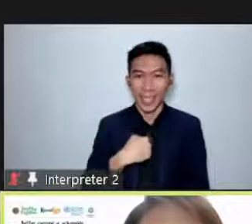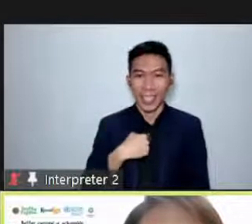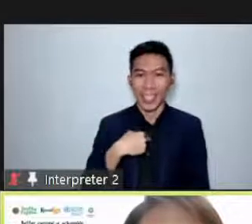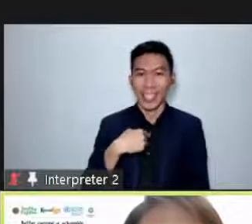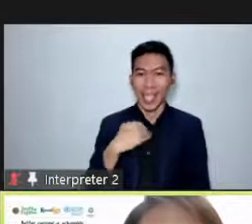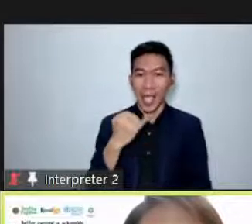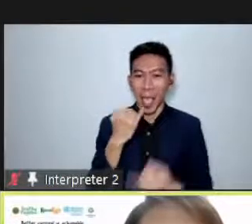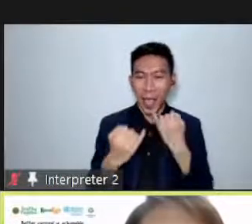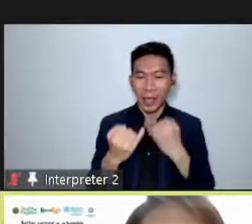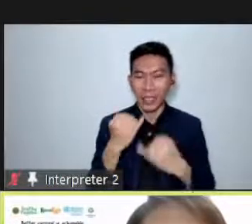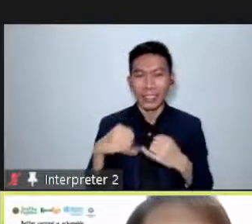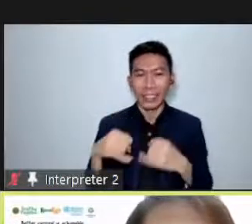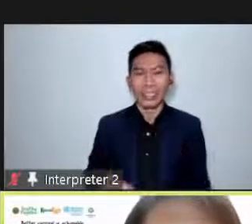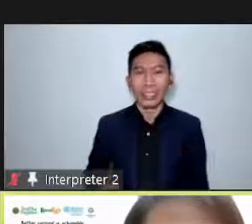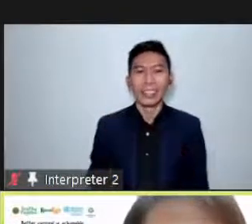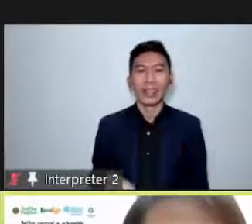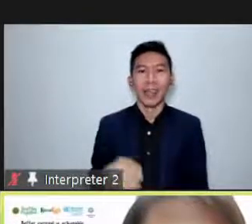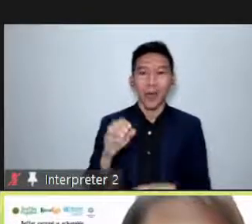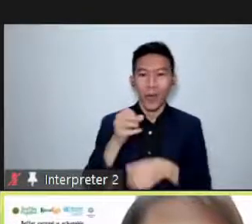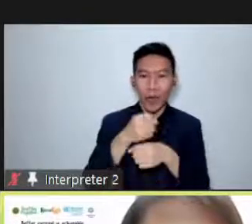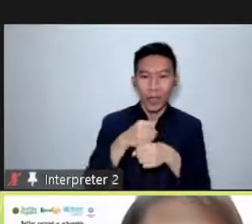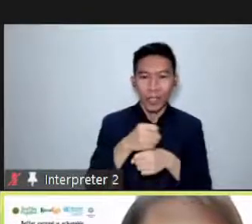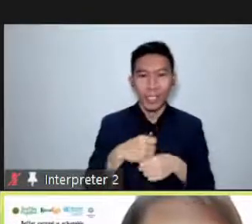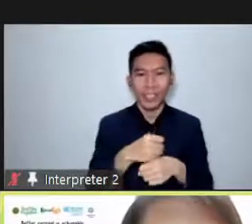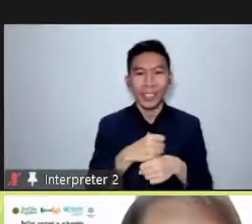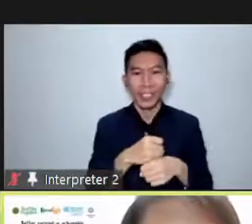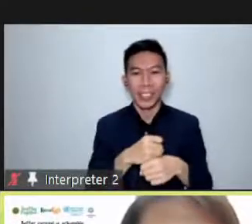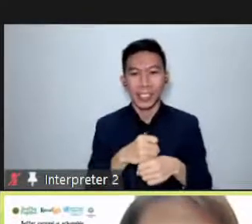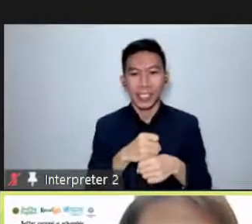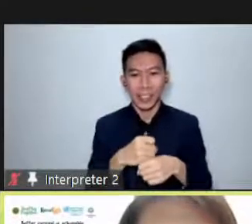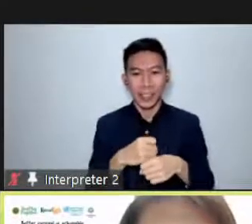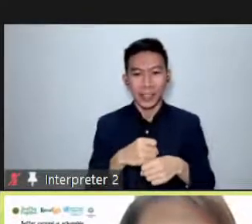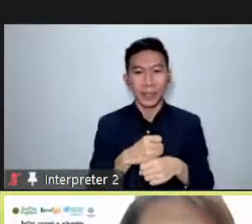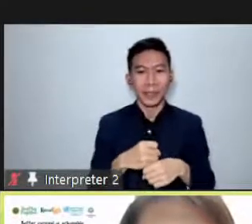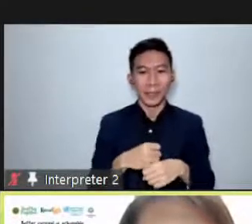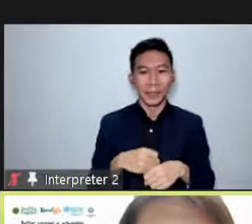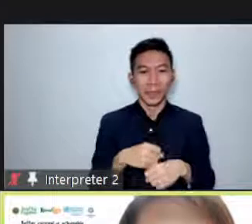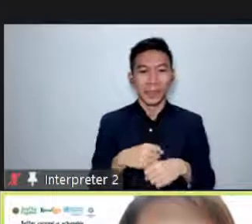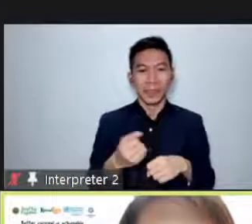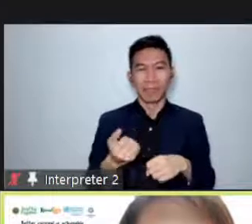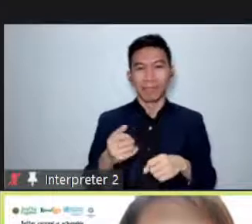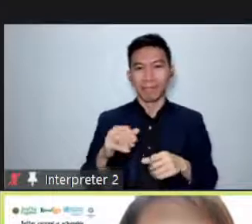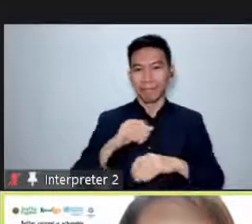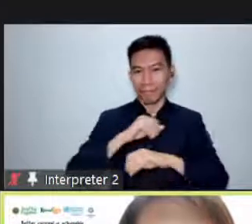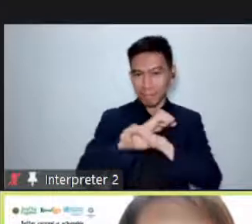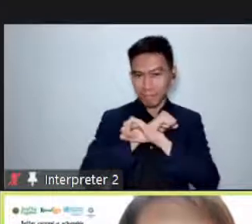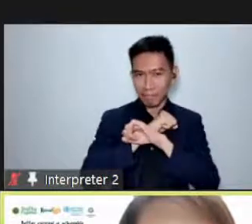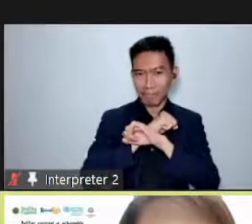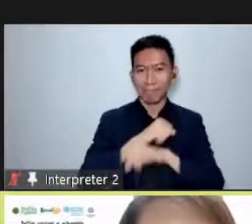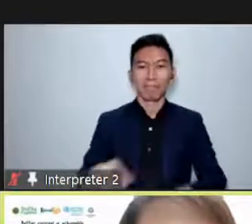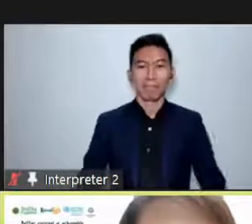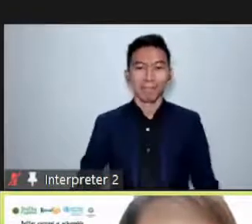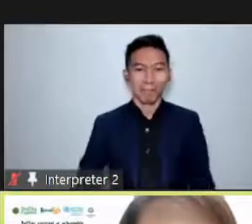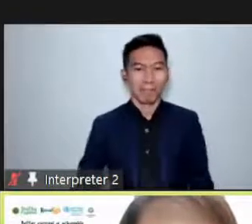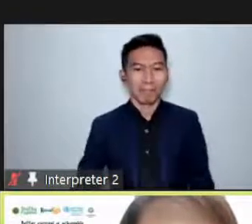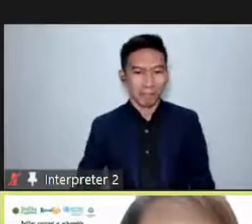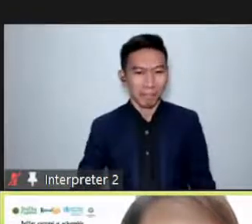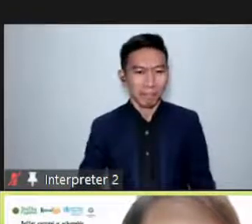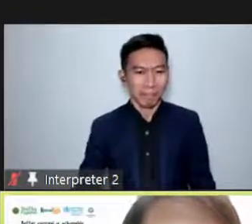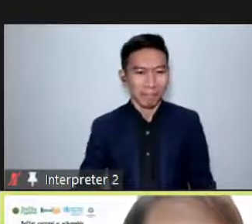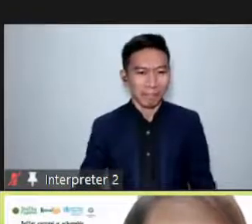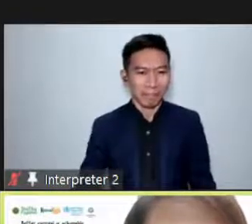coffee. So we also have chicheria or some junk foods. Some answered